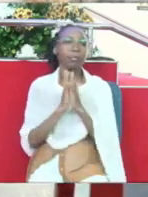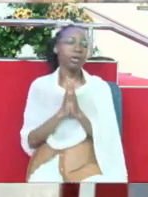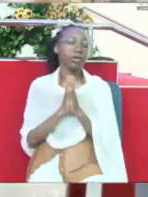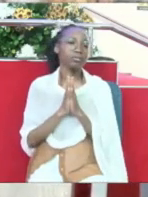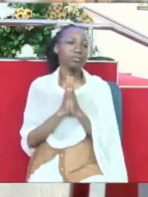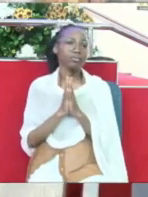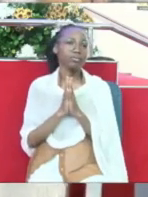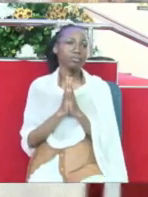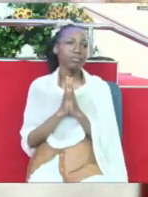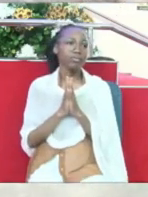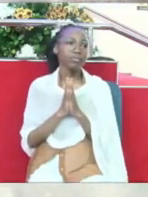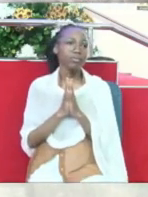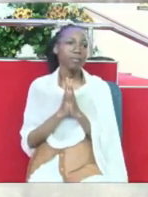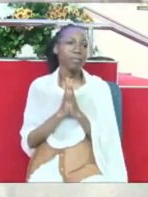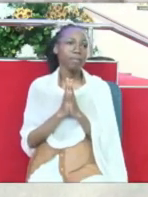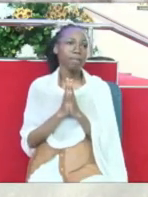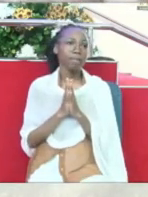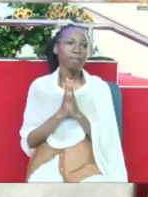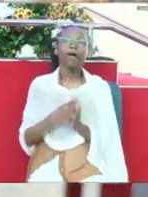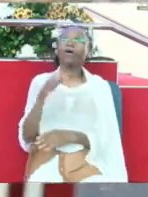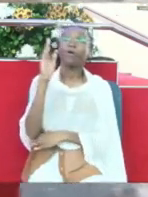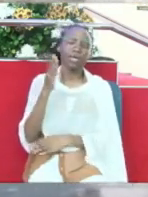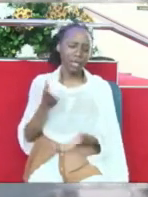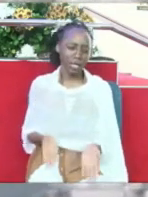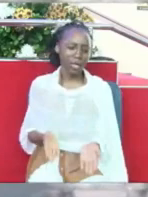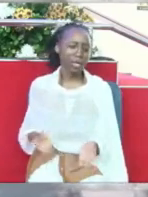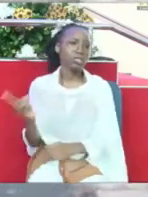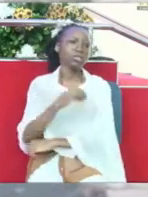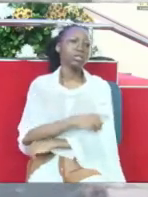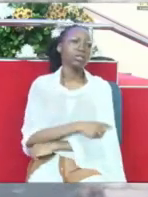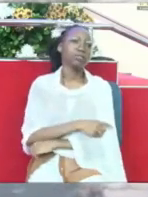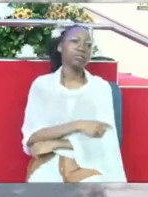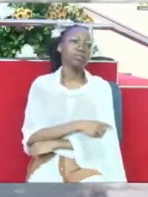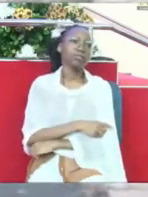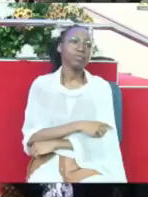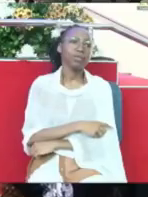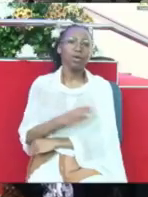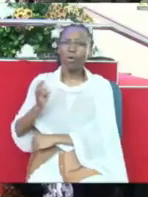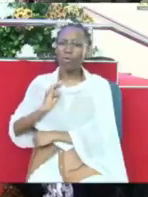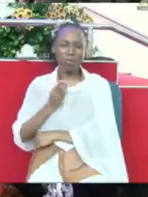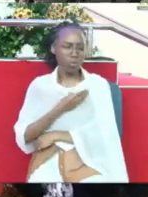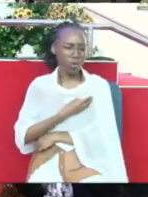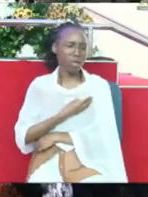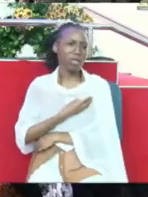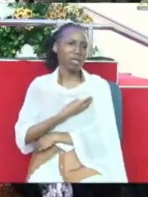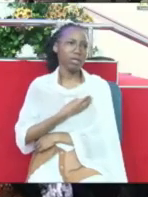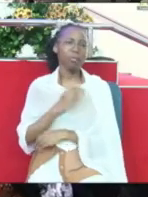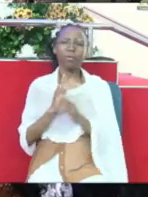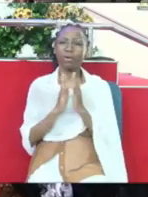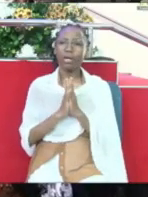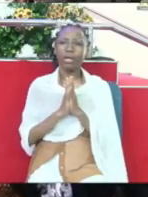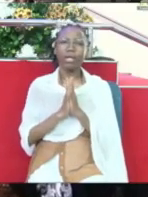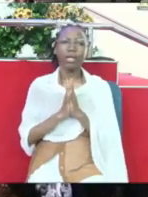here today. He is here today. We are not resigning to fate. We are